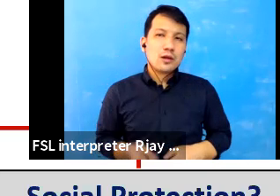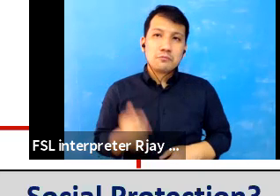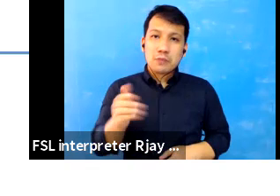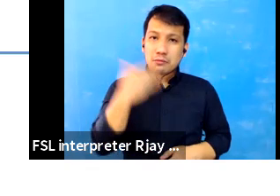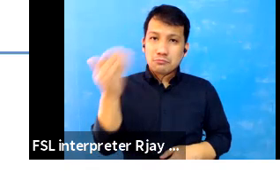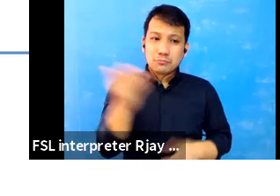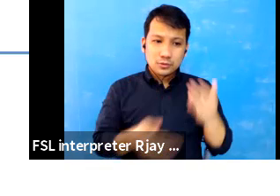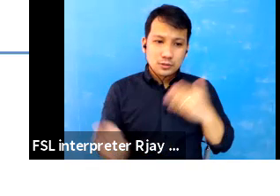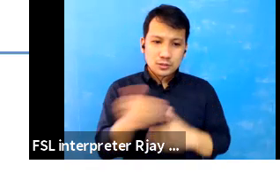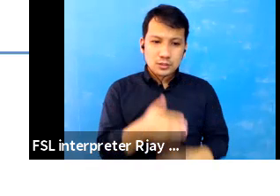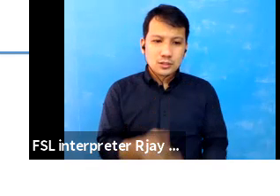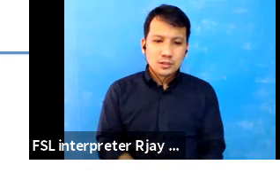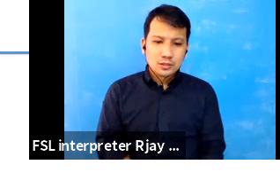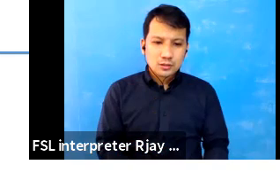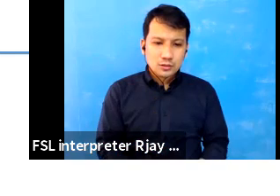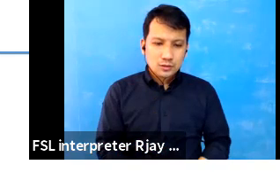slide,